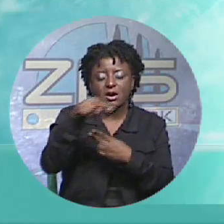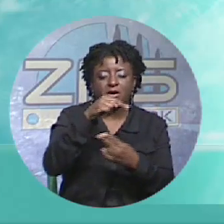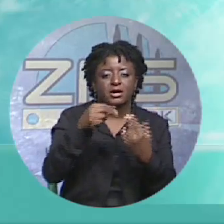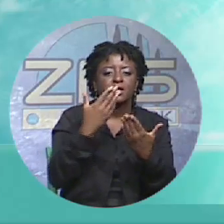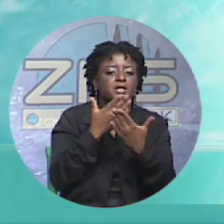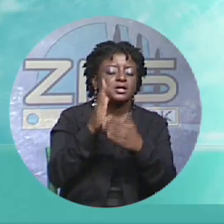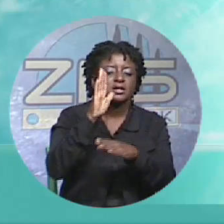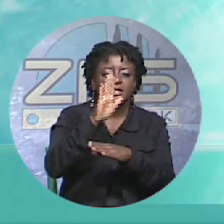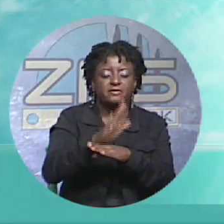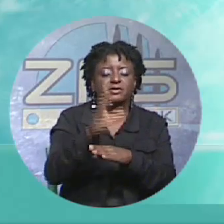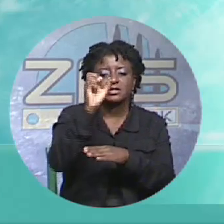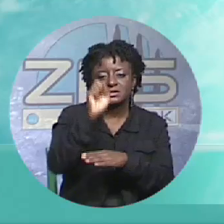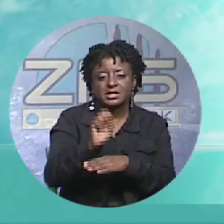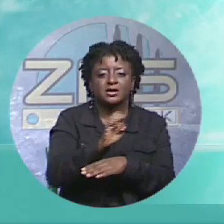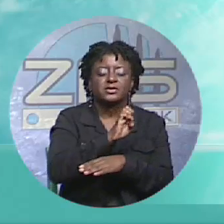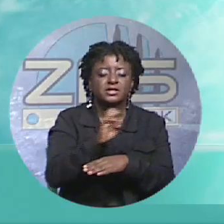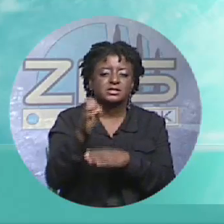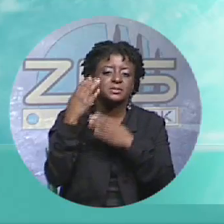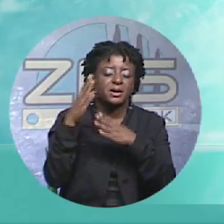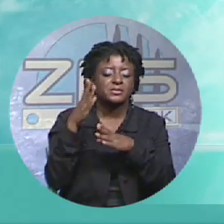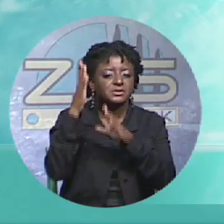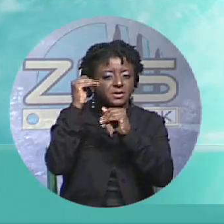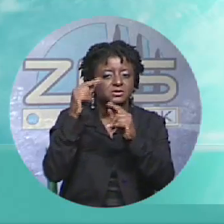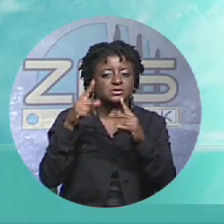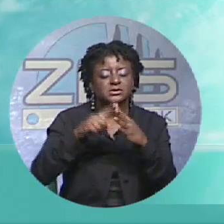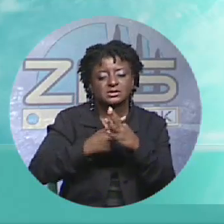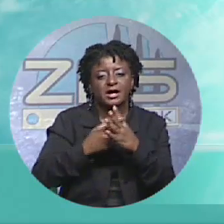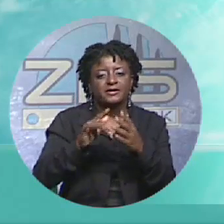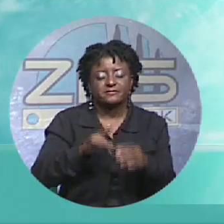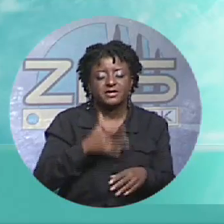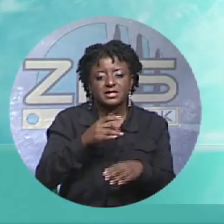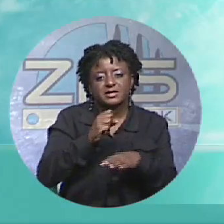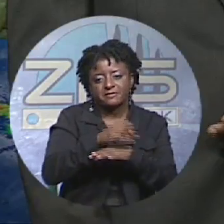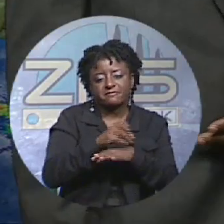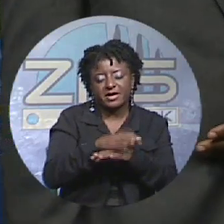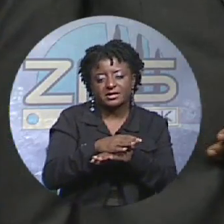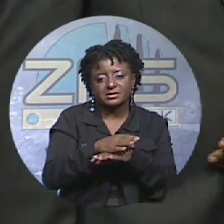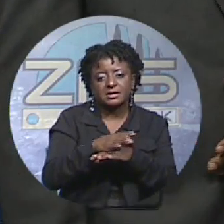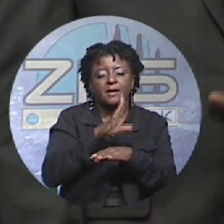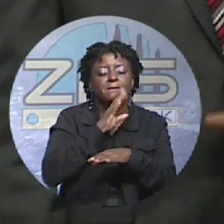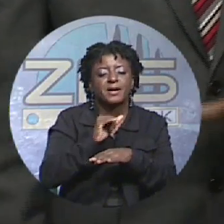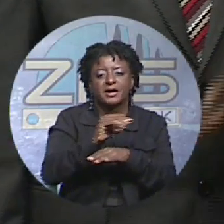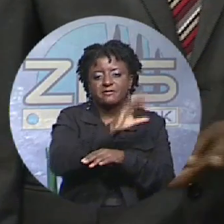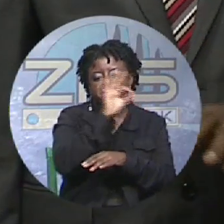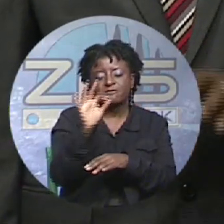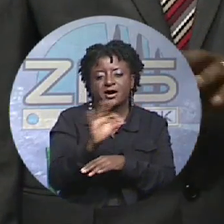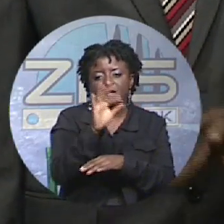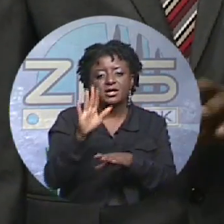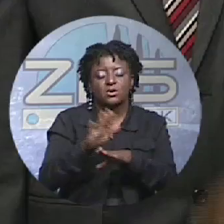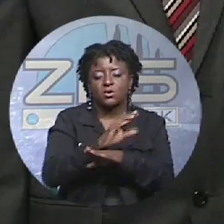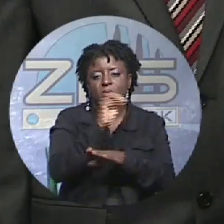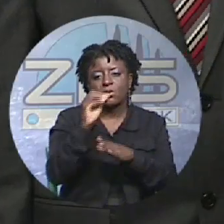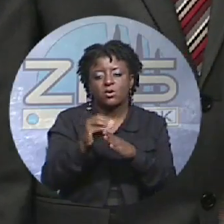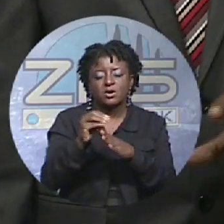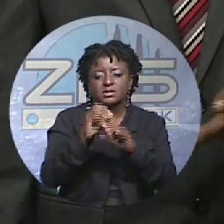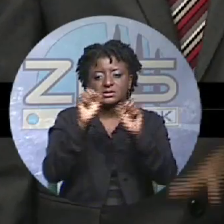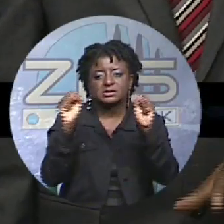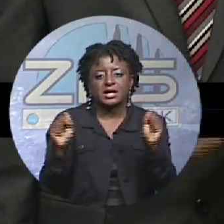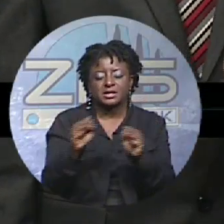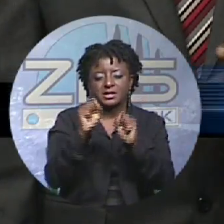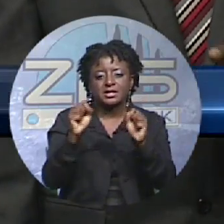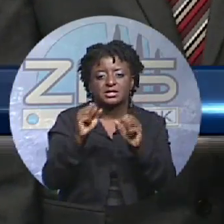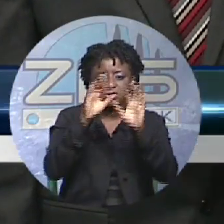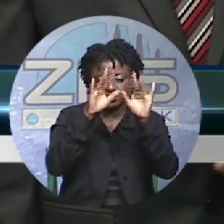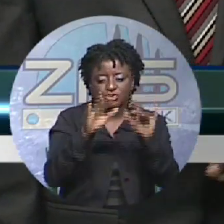The southeastern Bahamas expected to start feeling the effects of this system by at least Friday into Saturday. Showers and thunderstorms will be moving across your